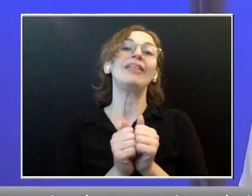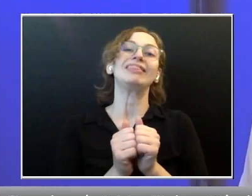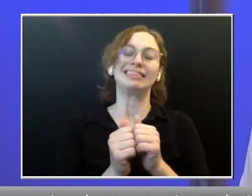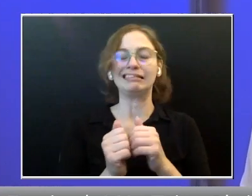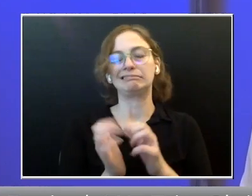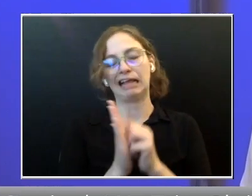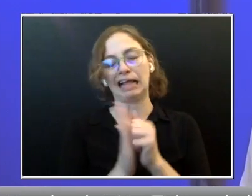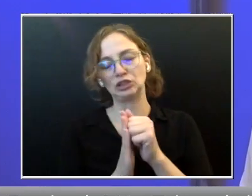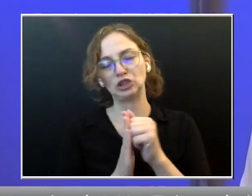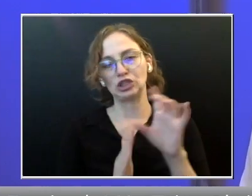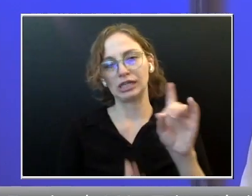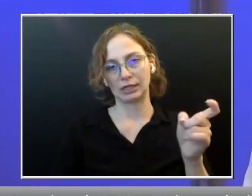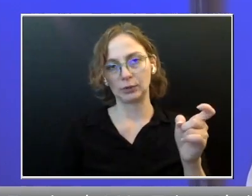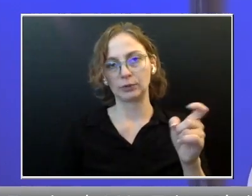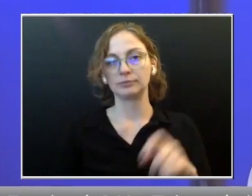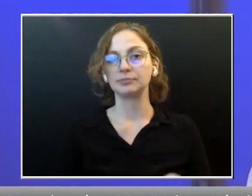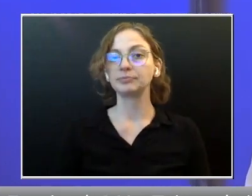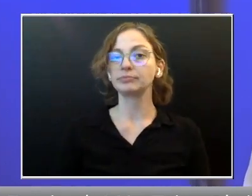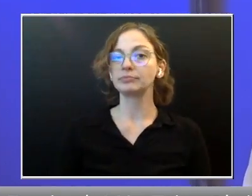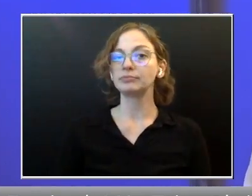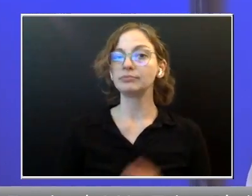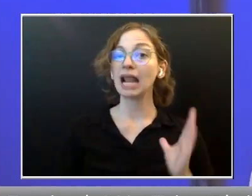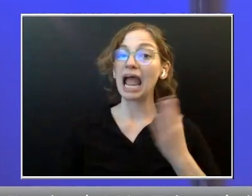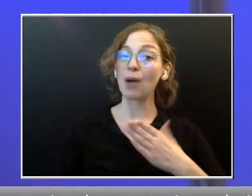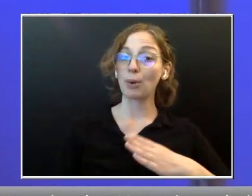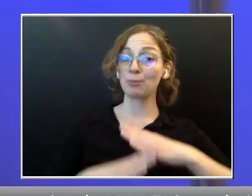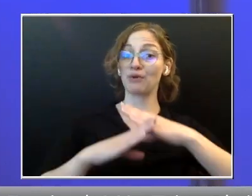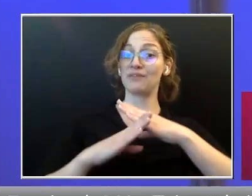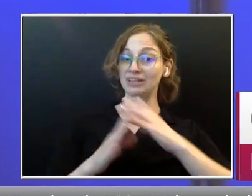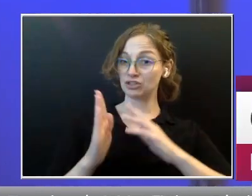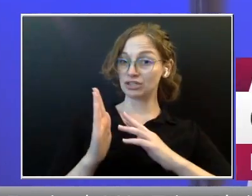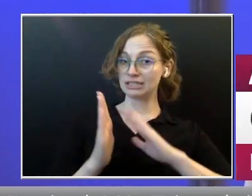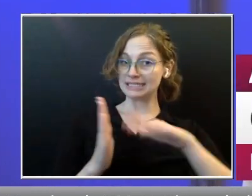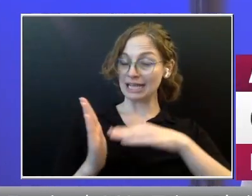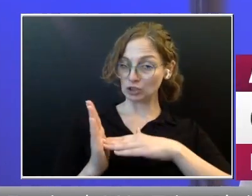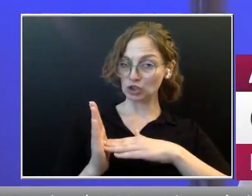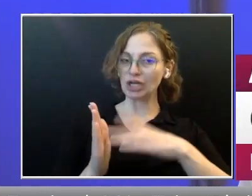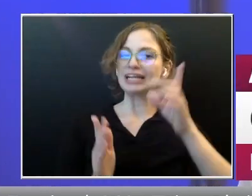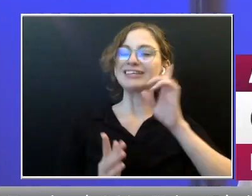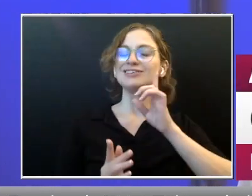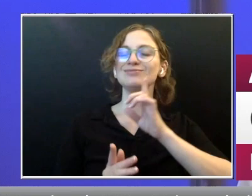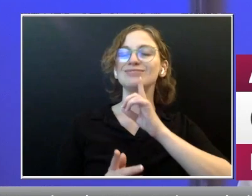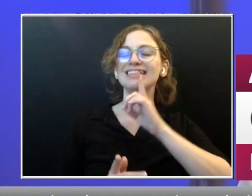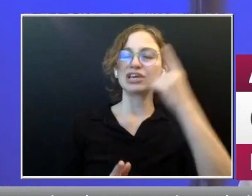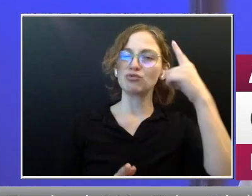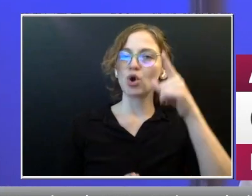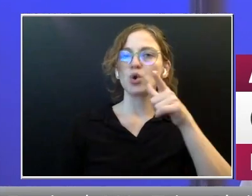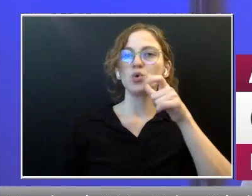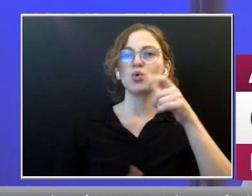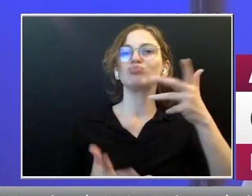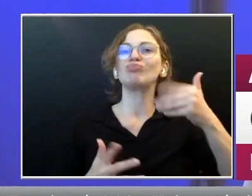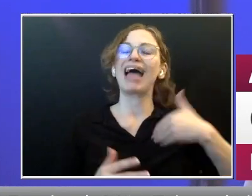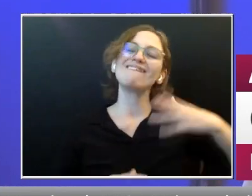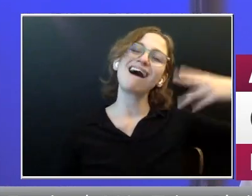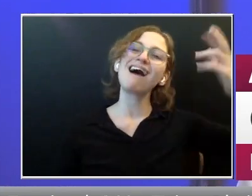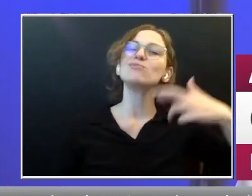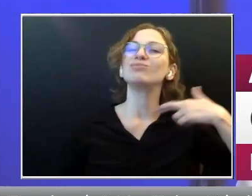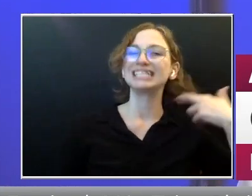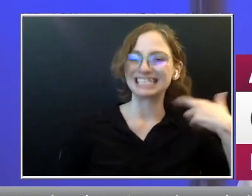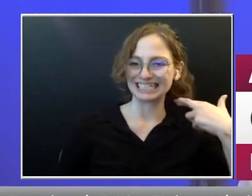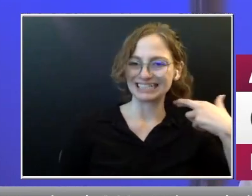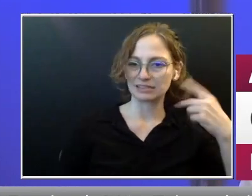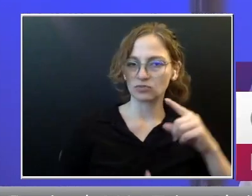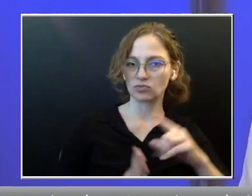Cancer Prevention Center really is for people who are at high risk for cancer, not that already have cancer. But whether it's